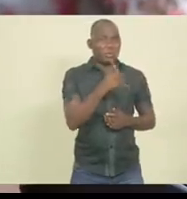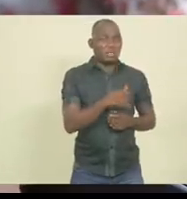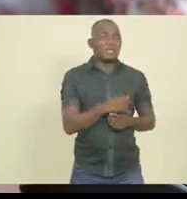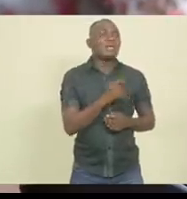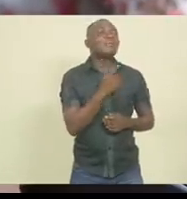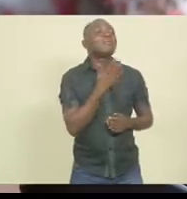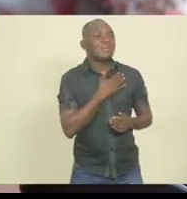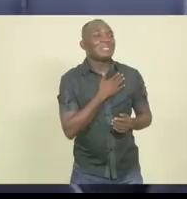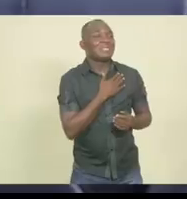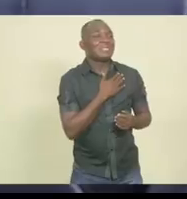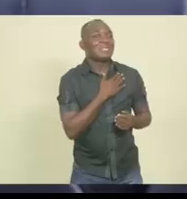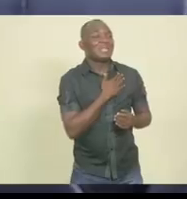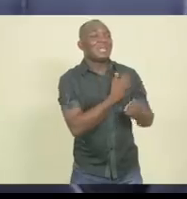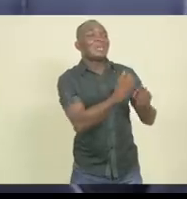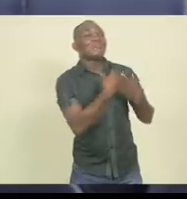Tell me.